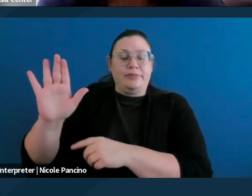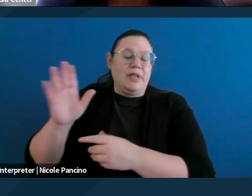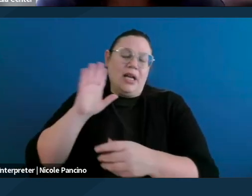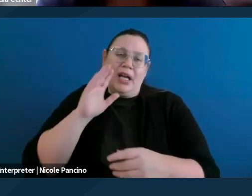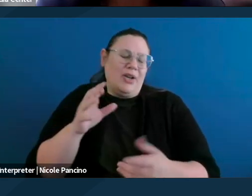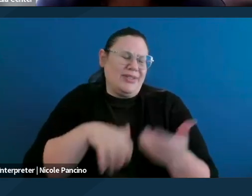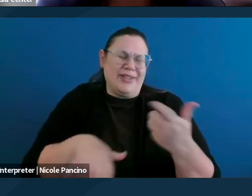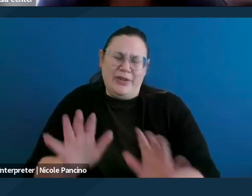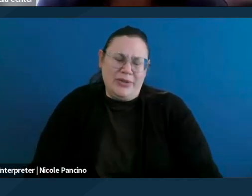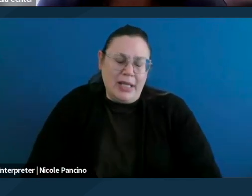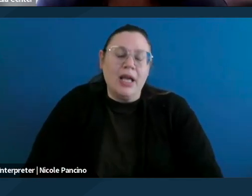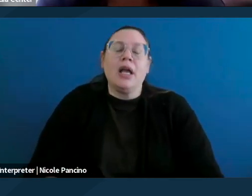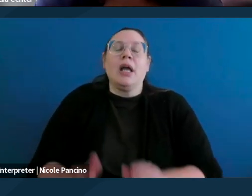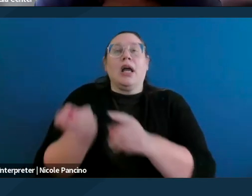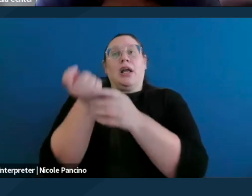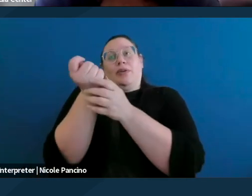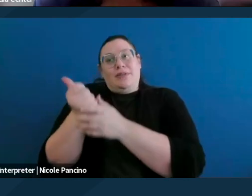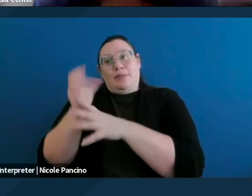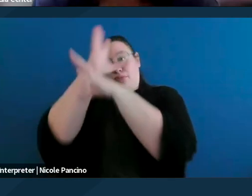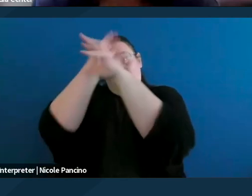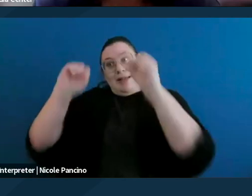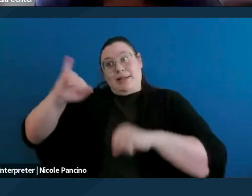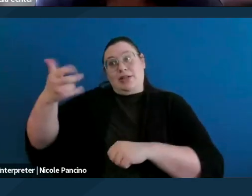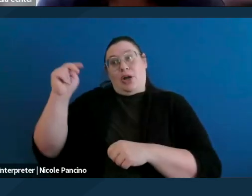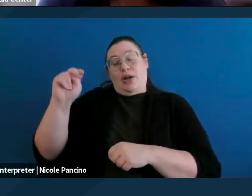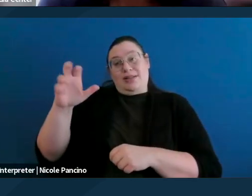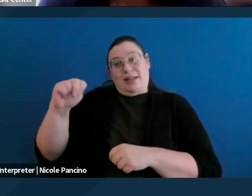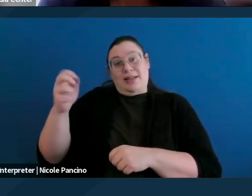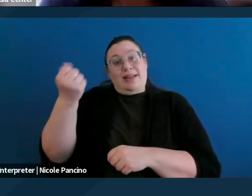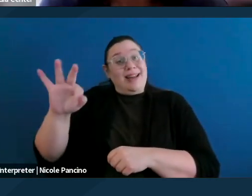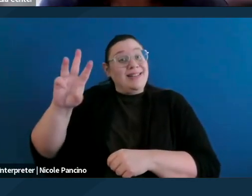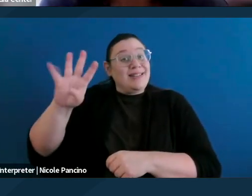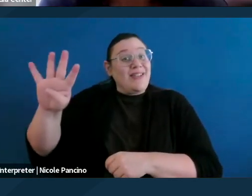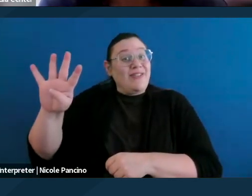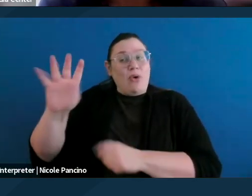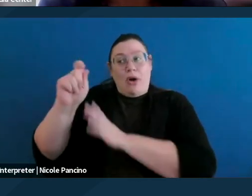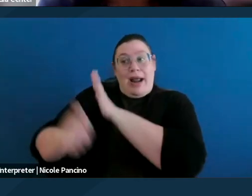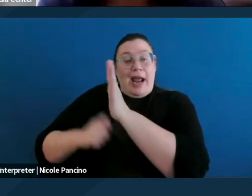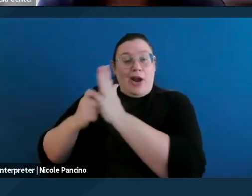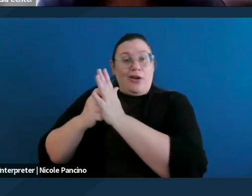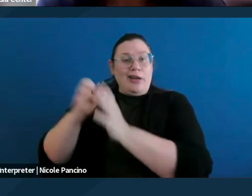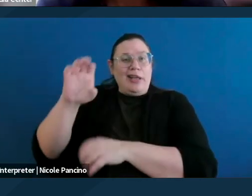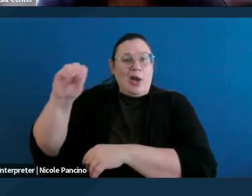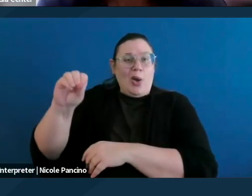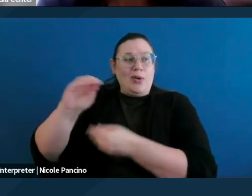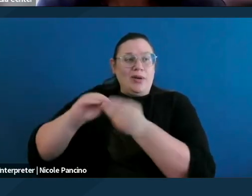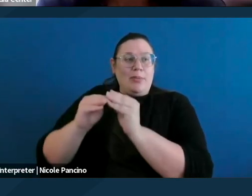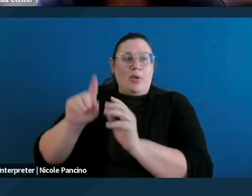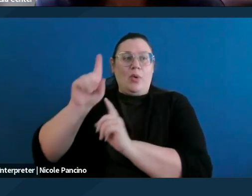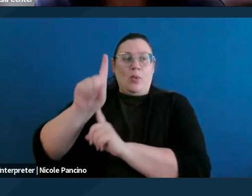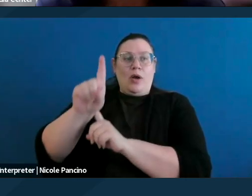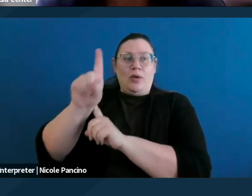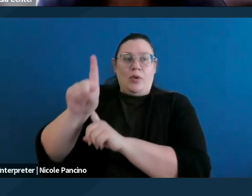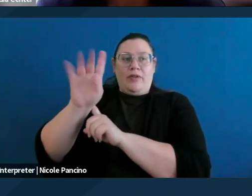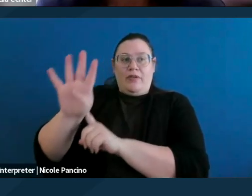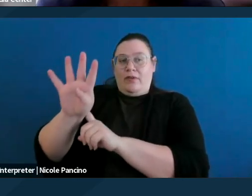so confusing, rescinding President Johnson's 1964 era Executive Order 11246. So